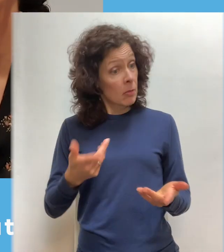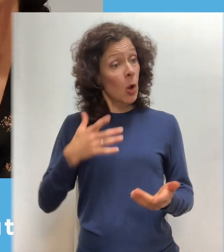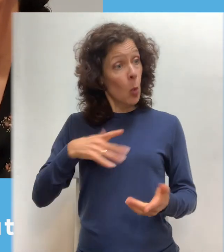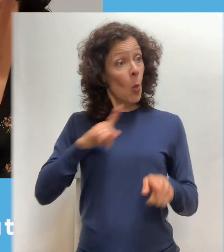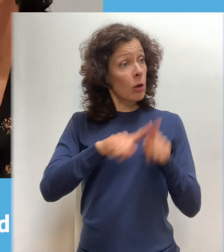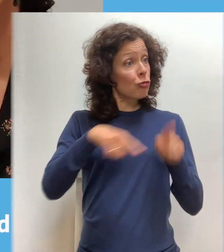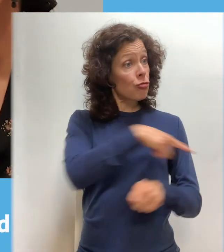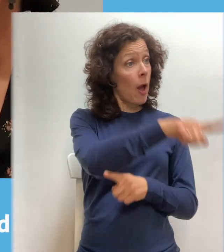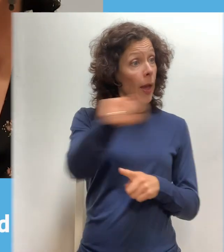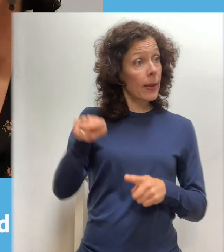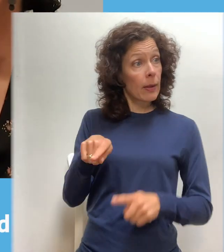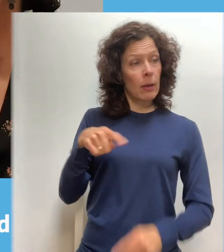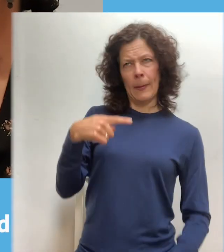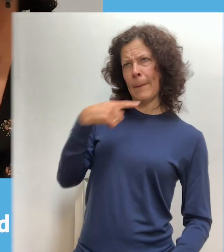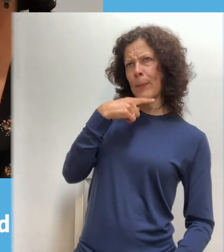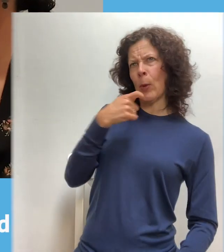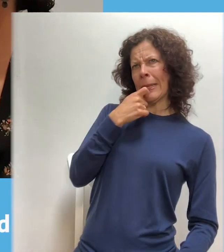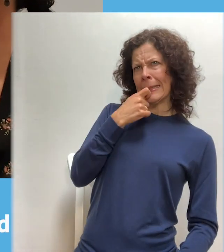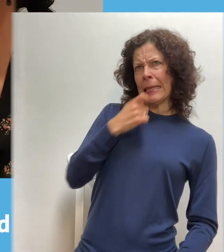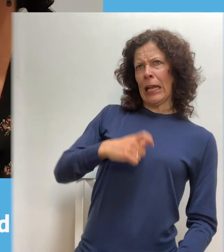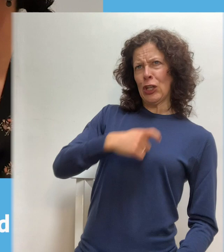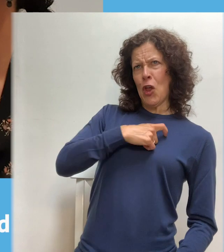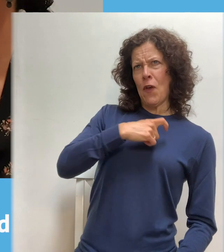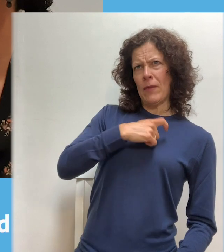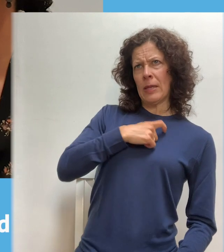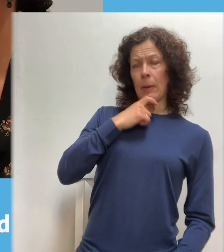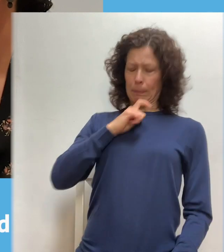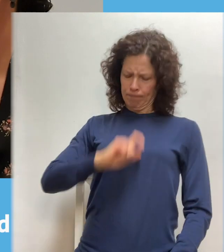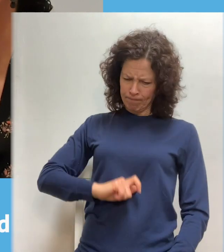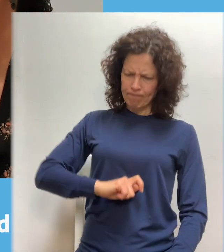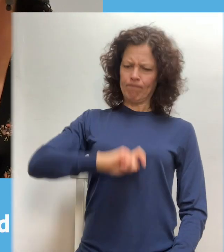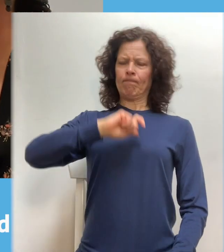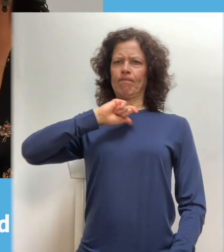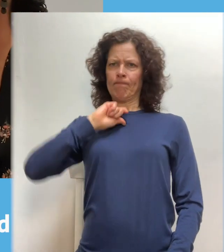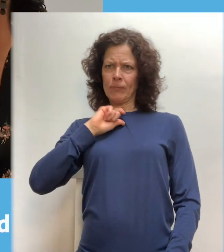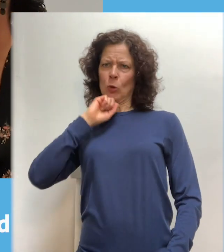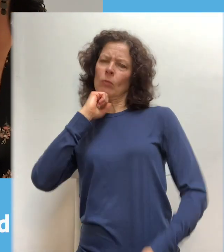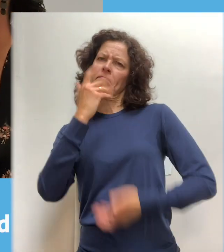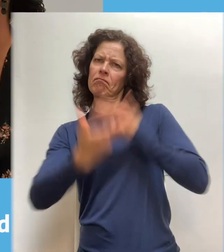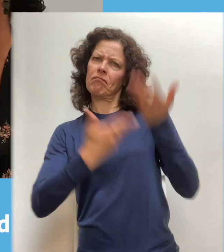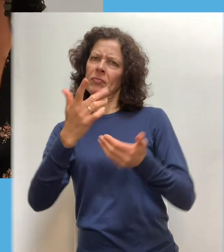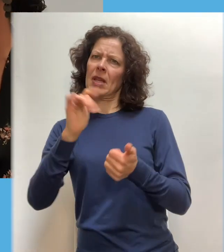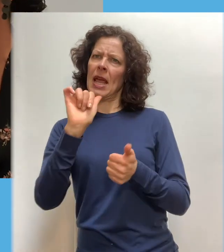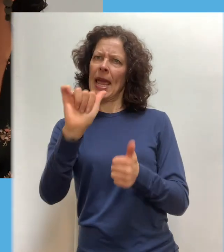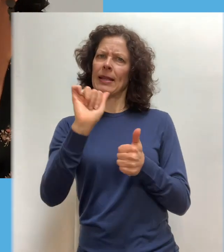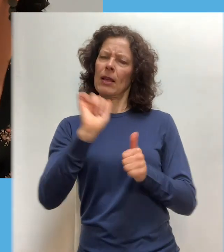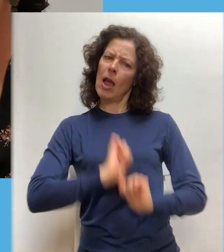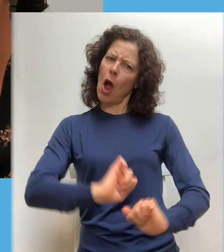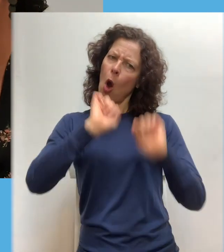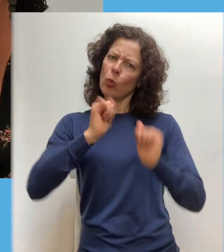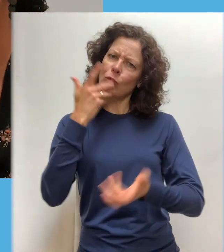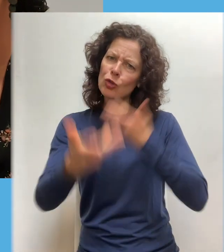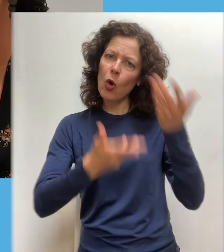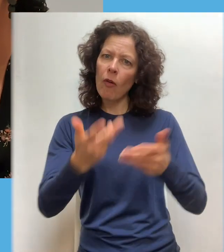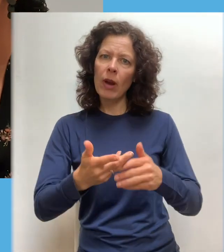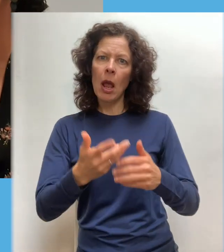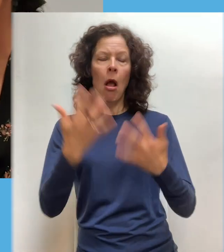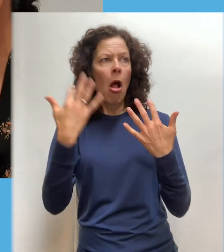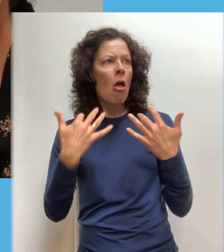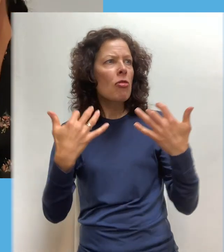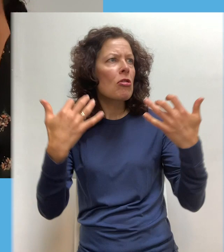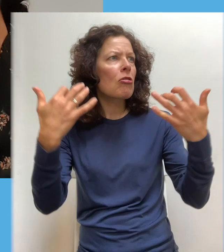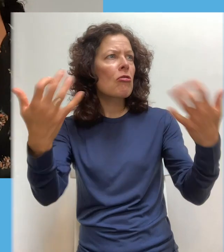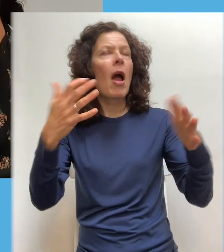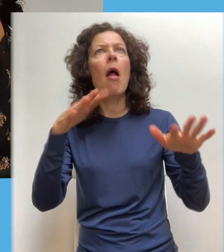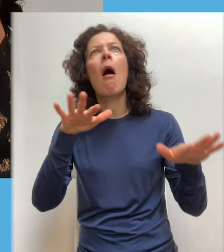little nervous, but worked up the courage to perform his latest story. The crowd laughed and clapped.